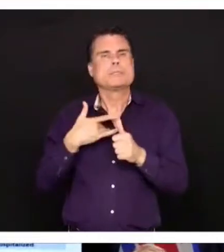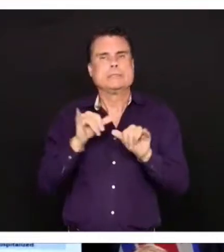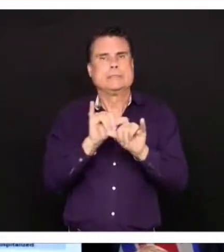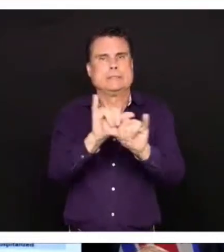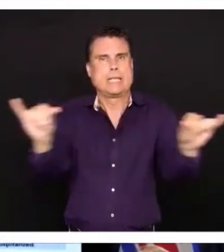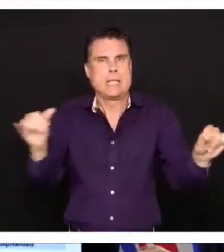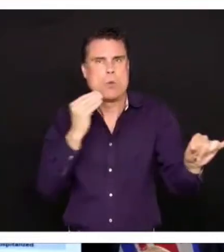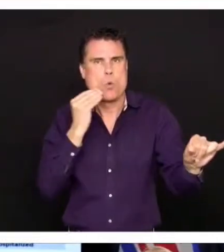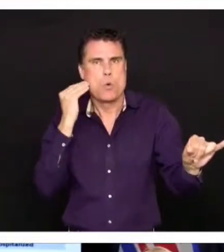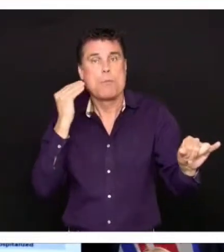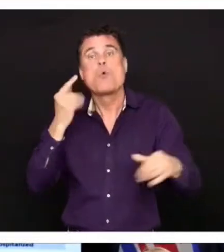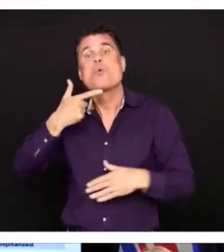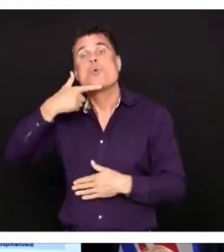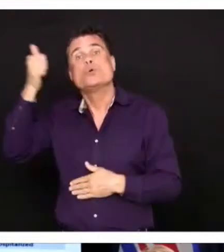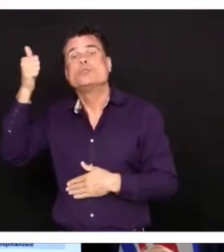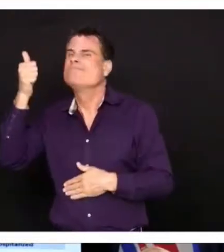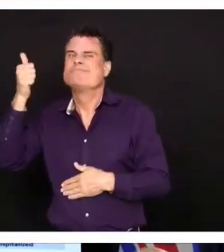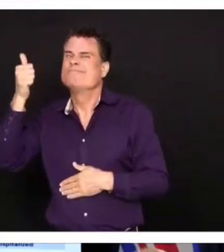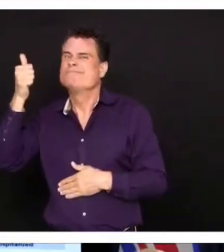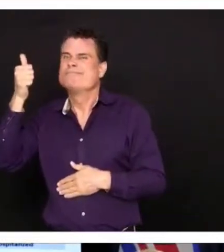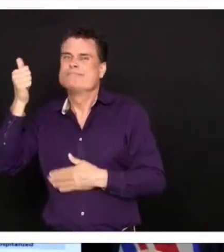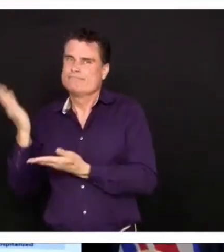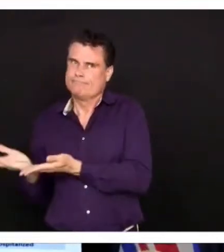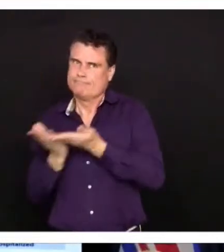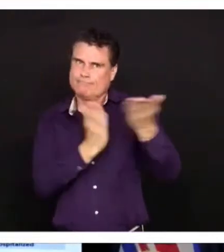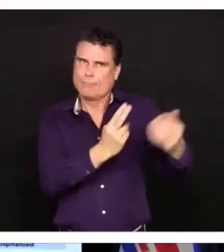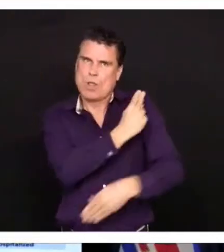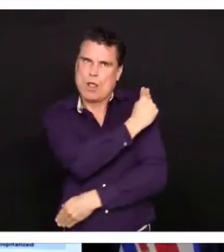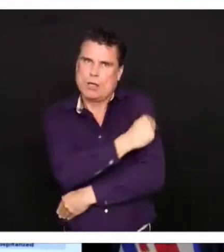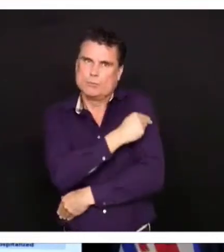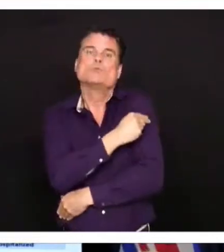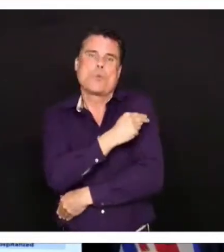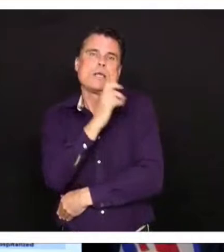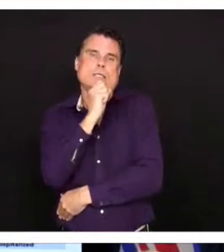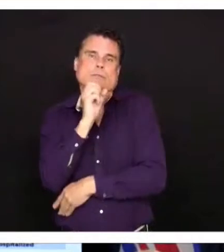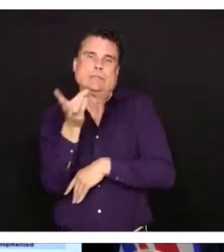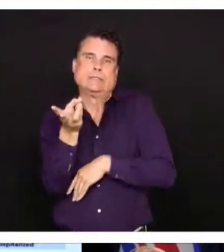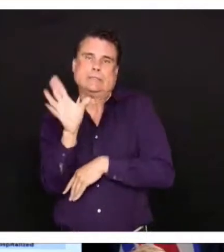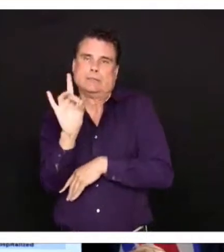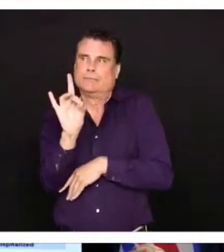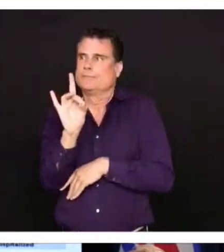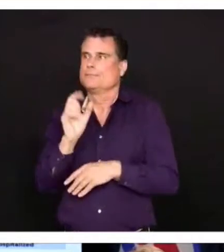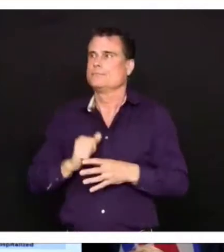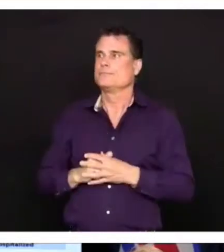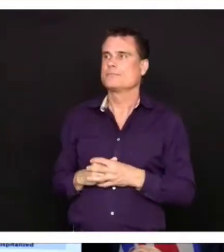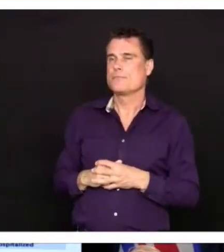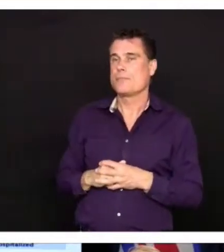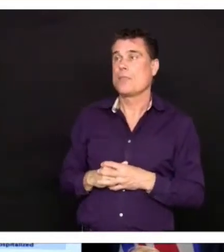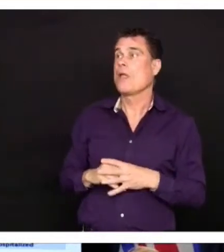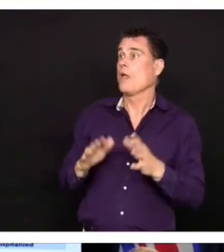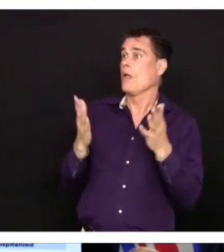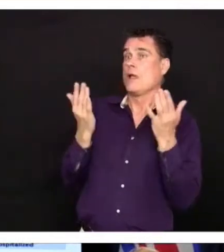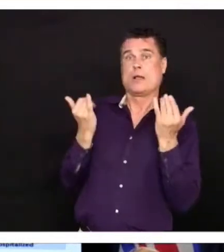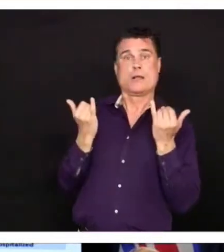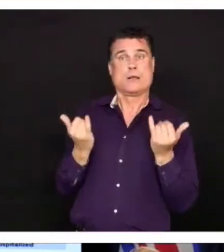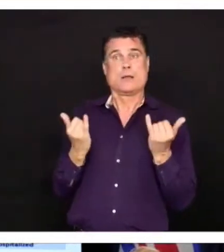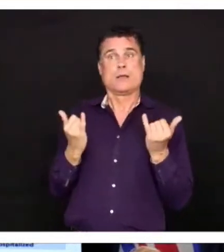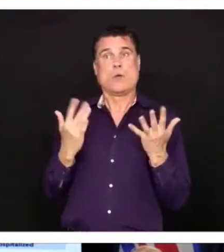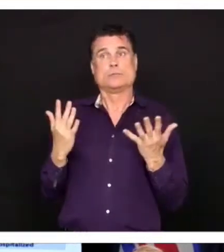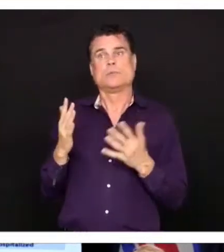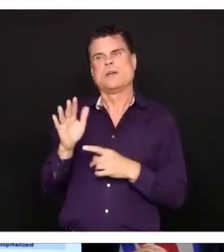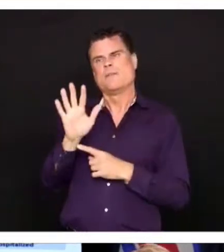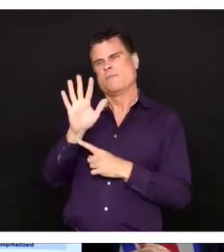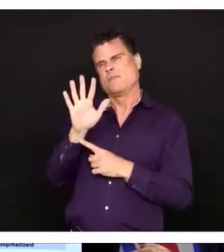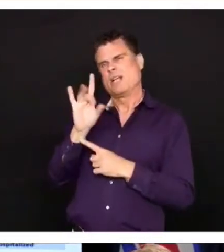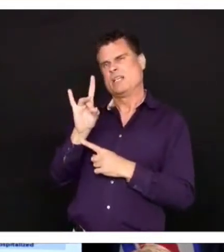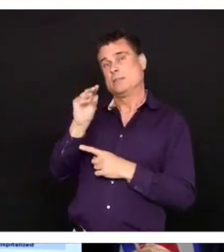less than that today, in critical care or in our ICU system. We've had 942 people up